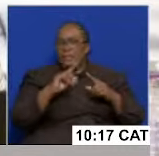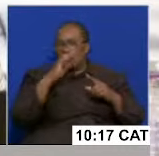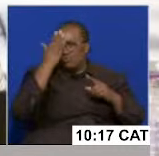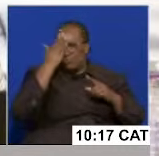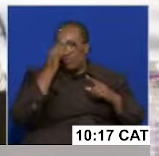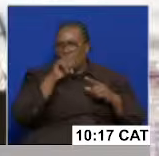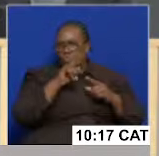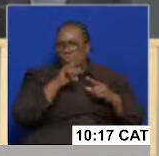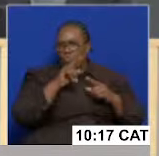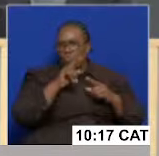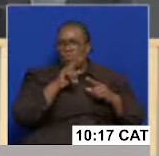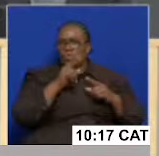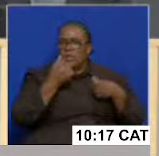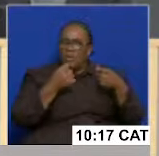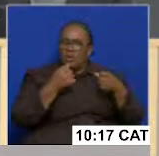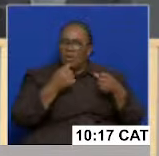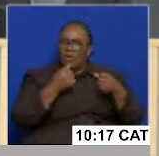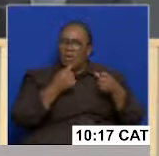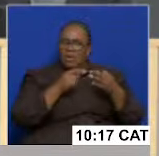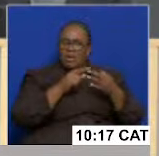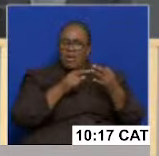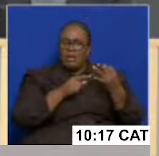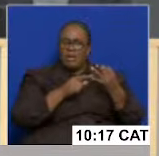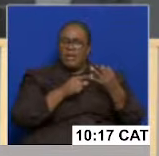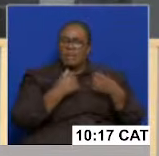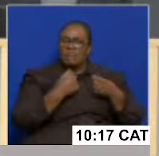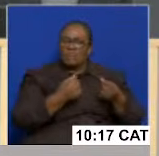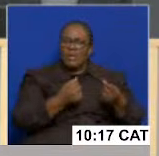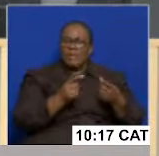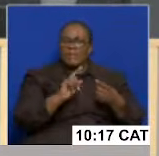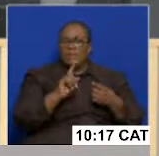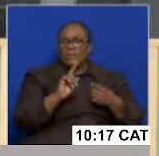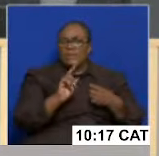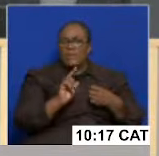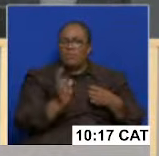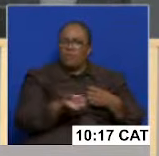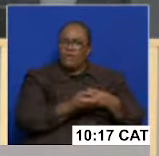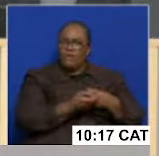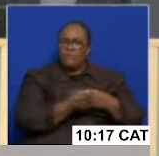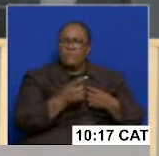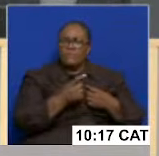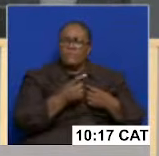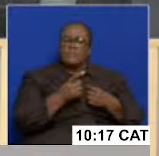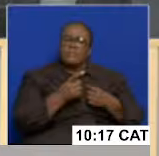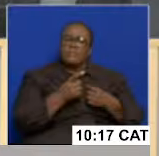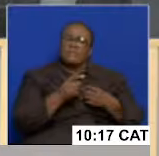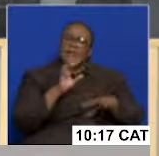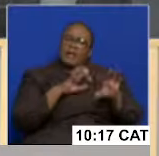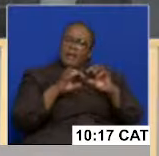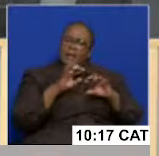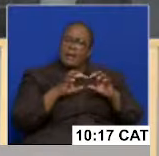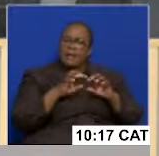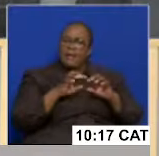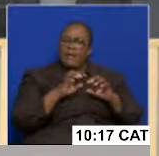Sorry. It was white. One of them or both of them was white?